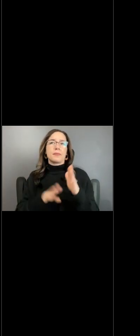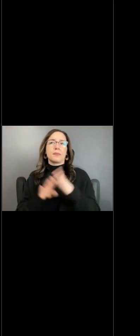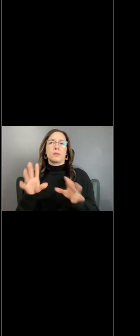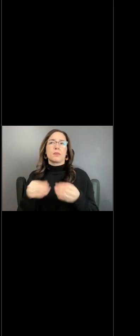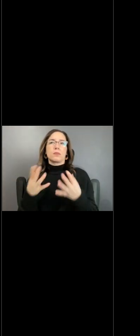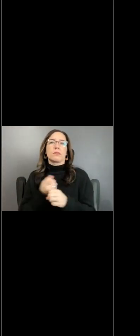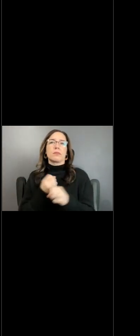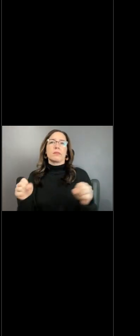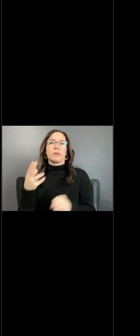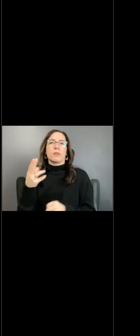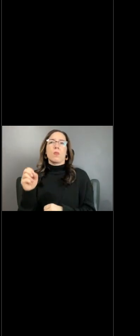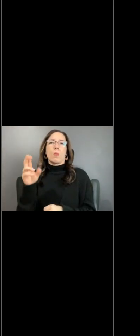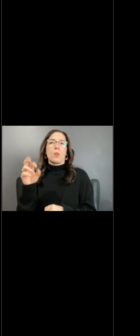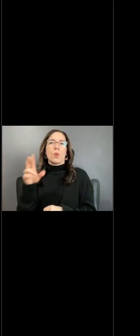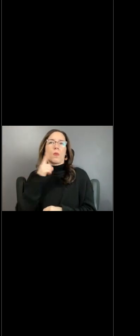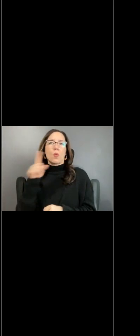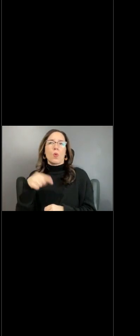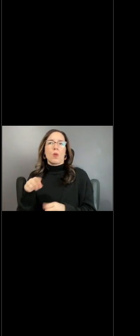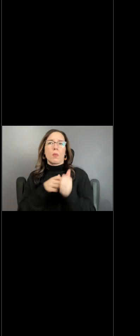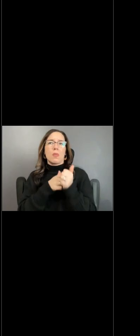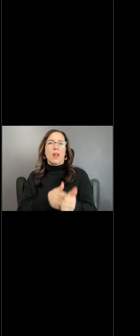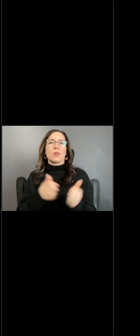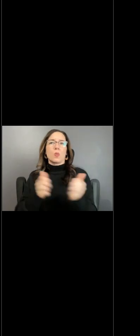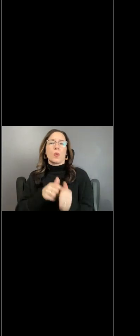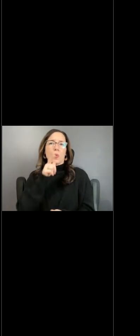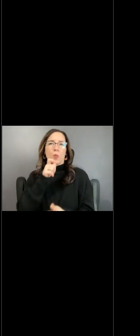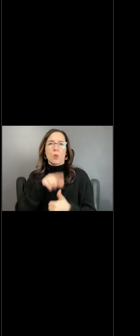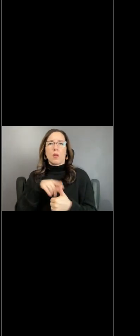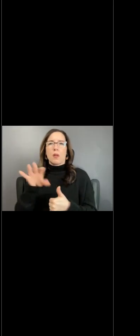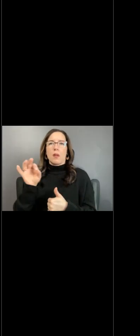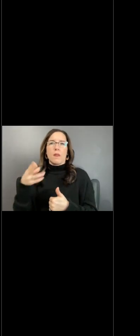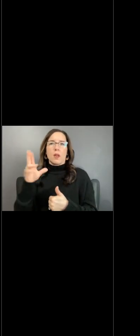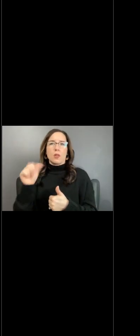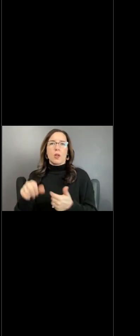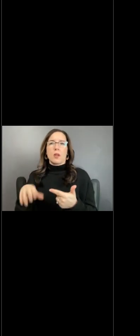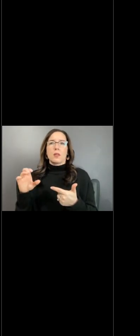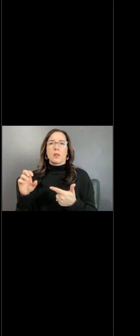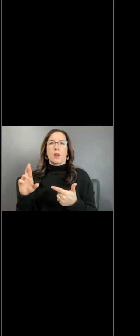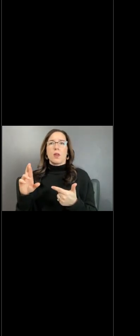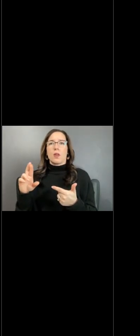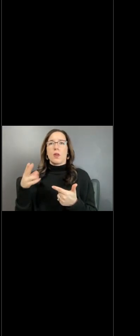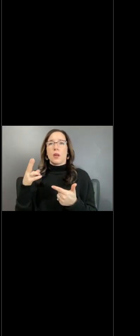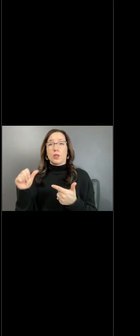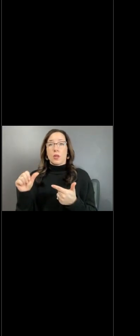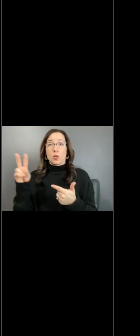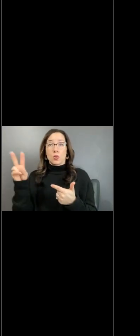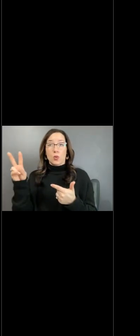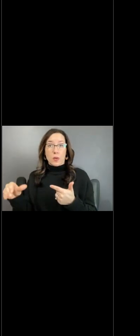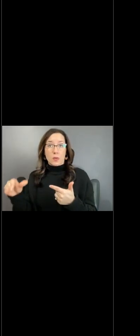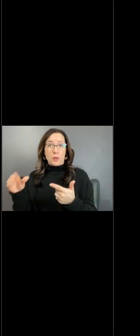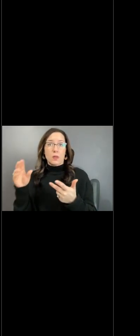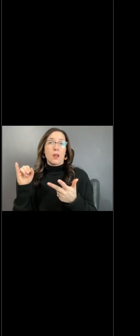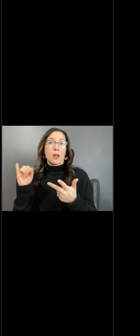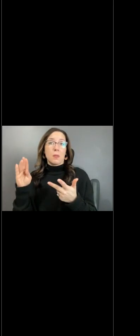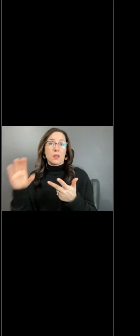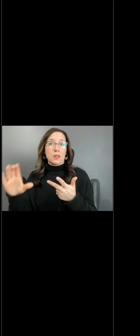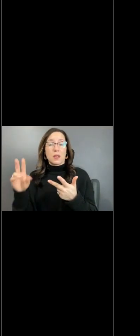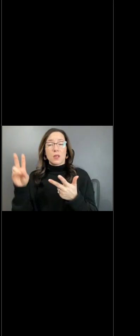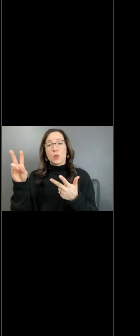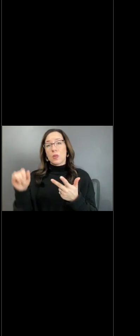a safe harbor for compliance with blank. Is that A, FHA, B,